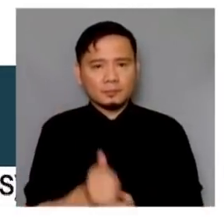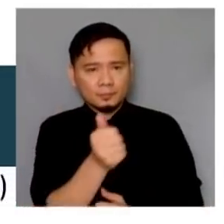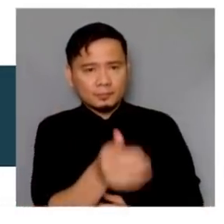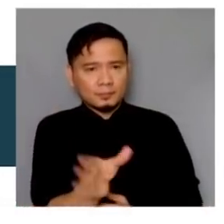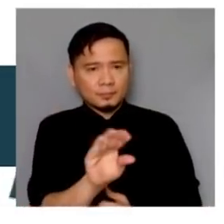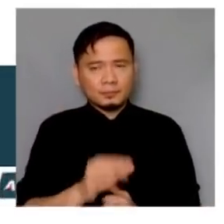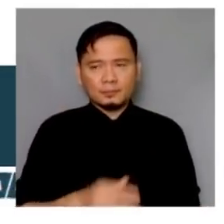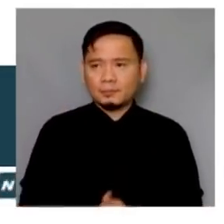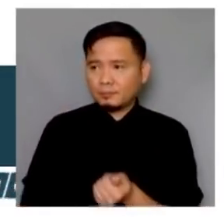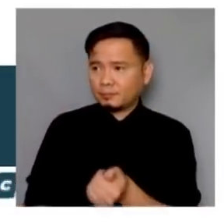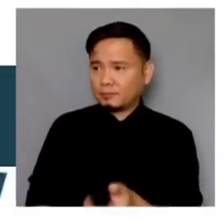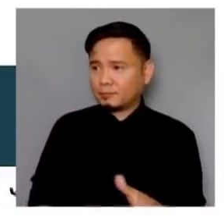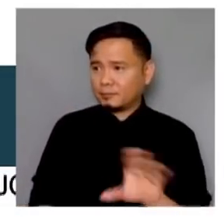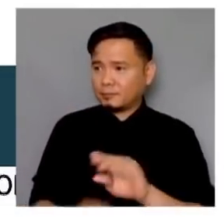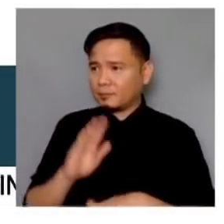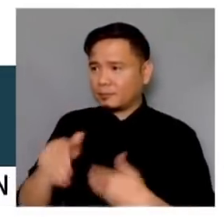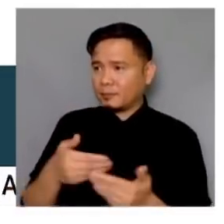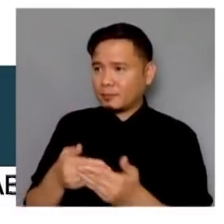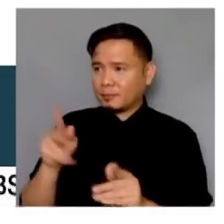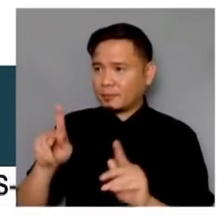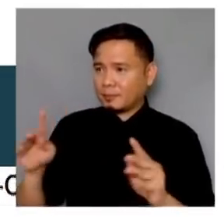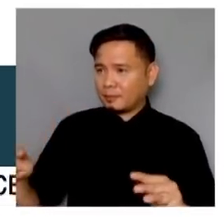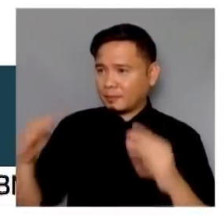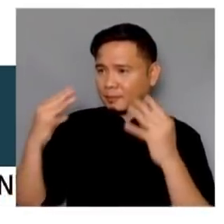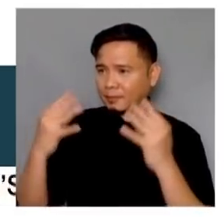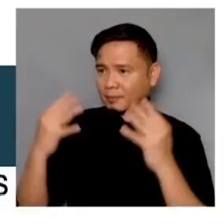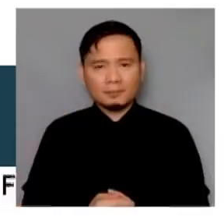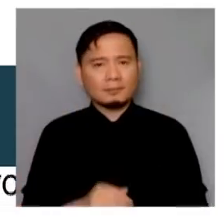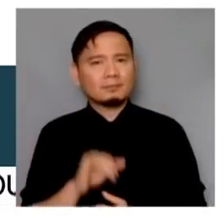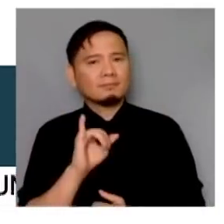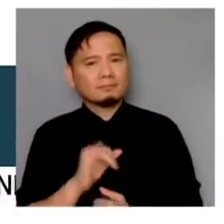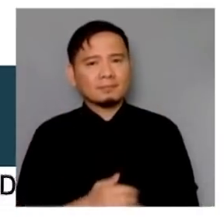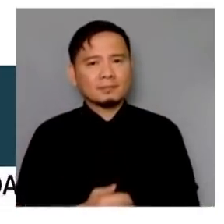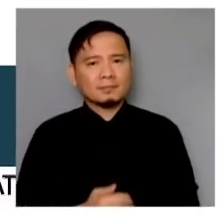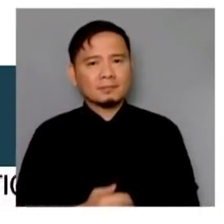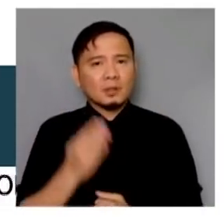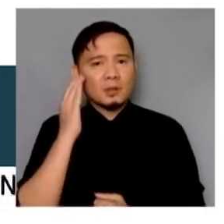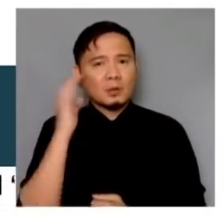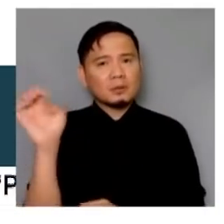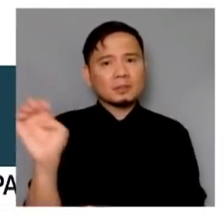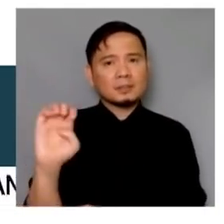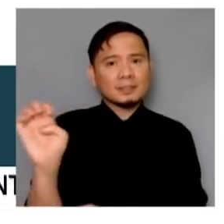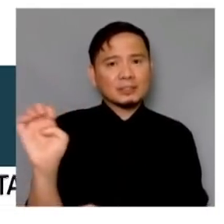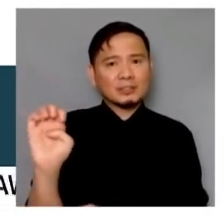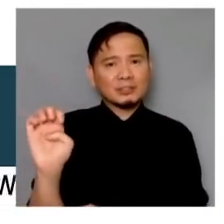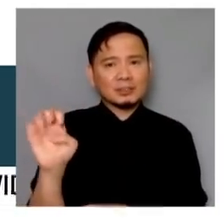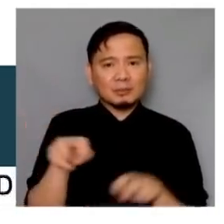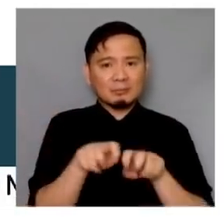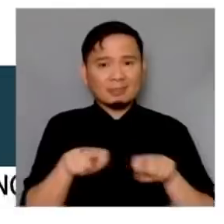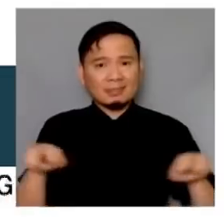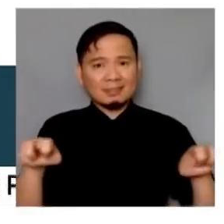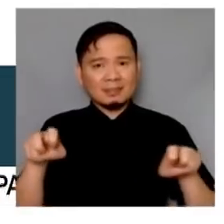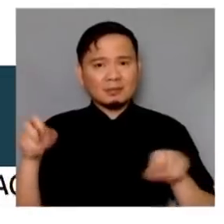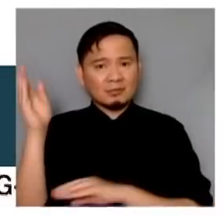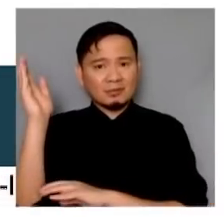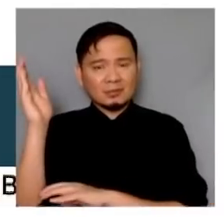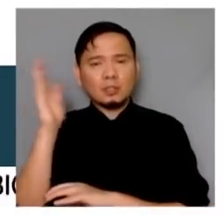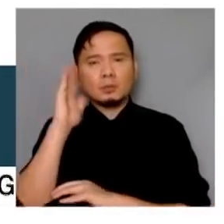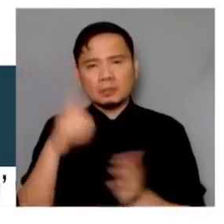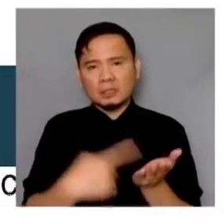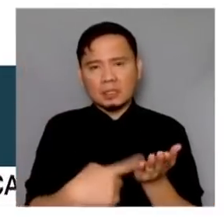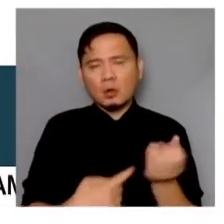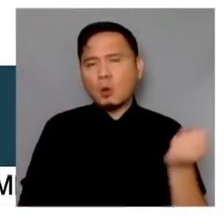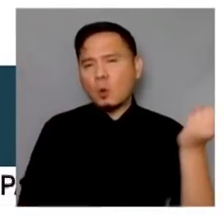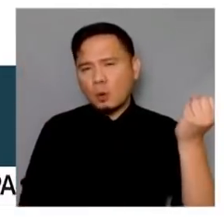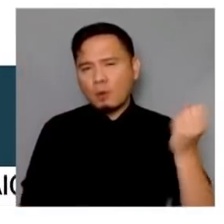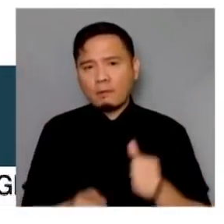to all of your viewers. All right, we're going to talk about that Easter press con in a bit. But first, I want to ask you, how would you